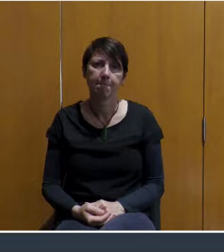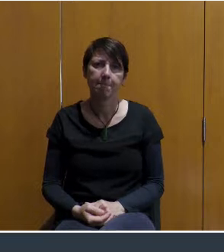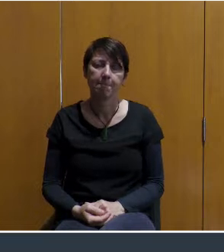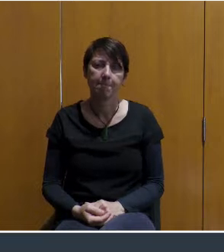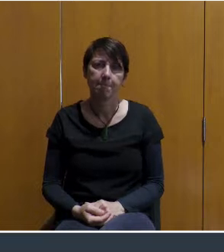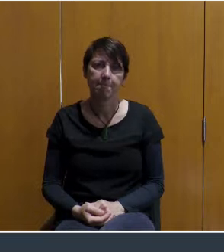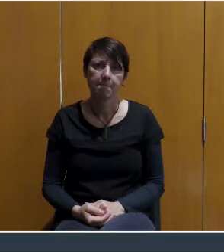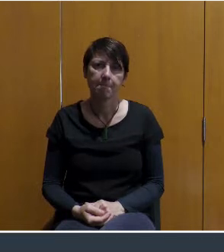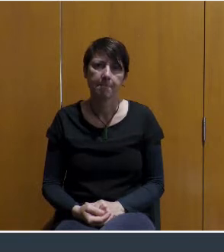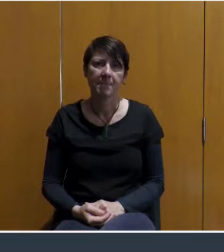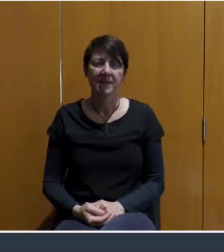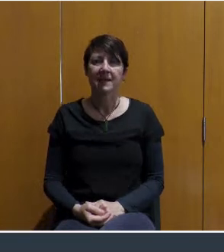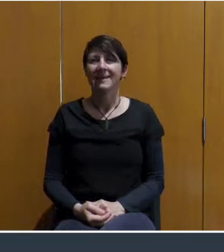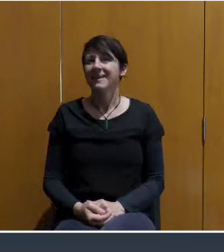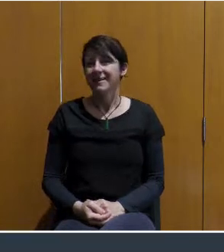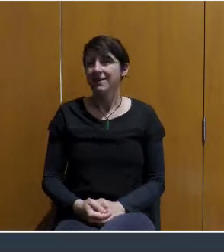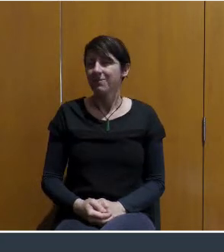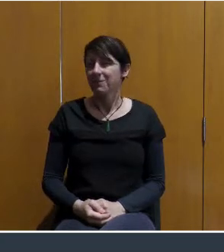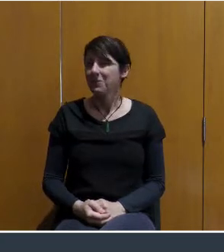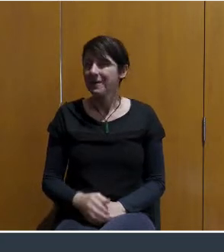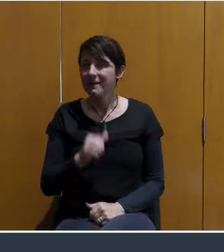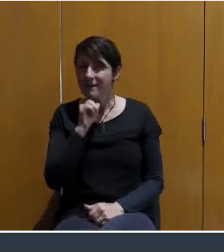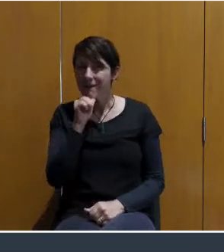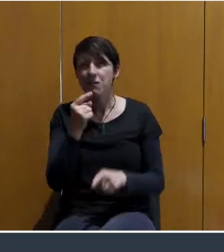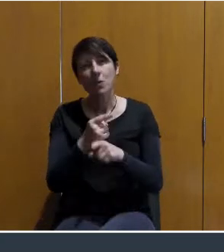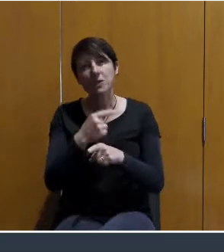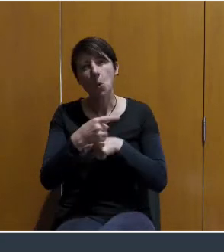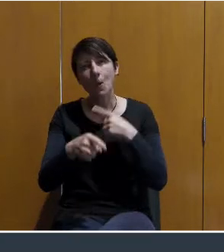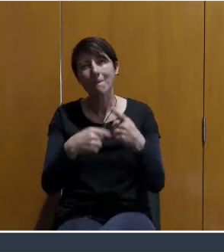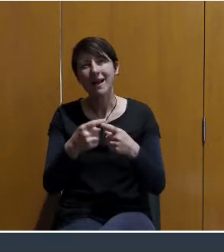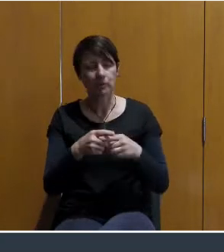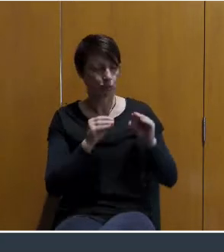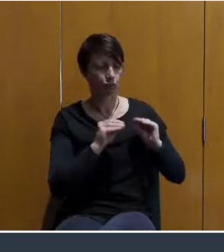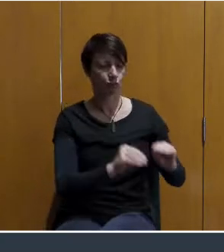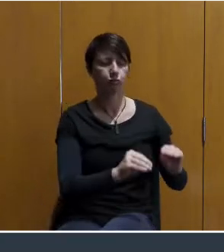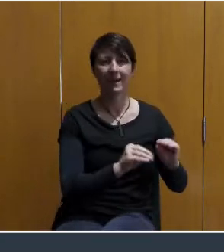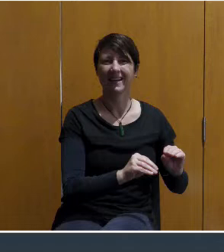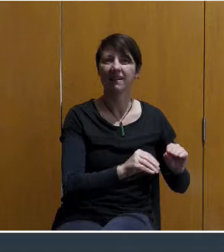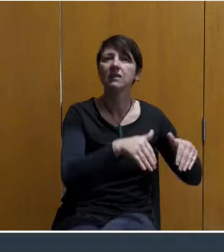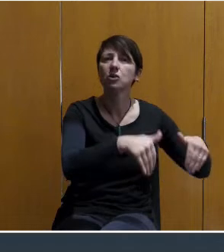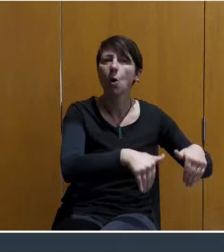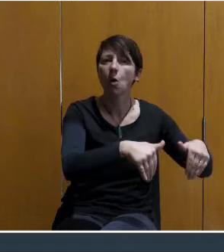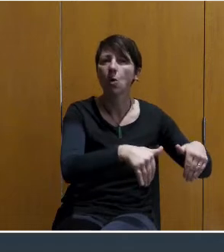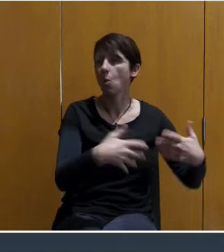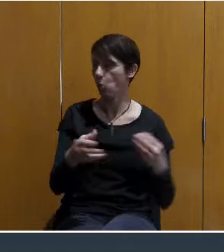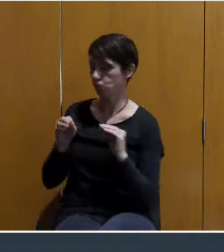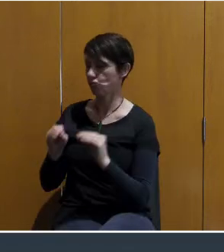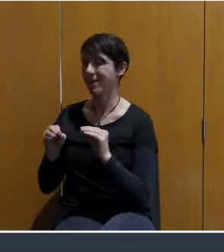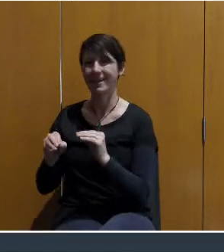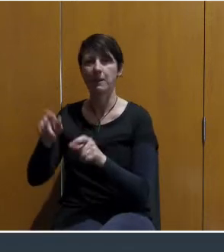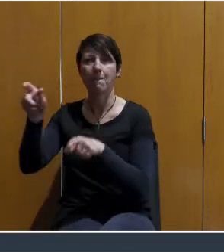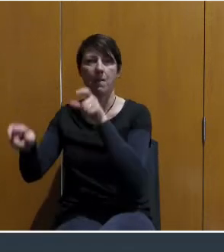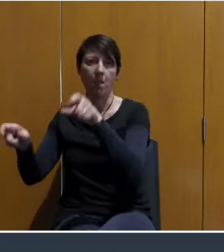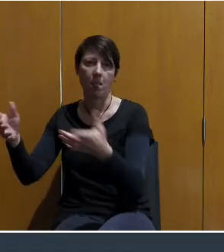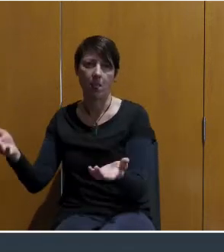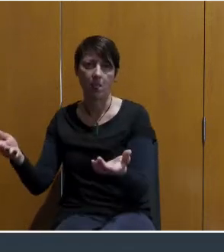and people training, people, when they walk their dogs, they frequently are not attentive